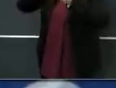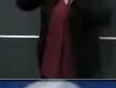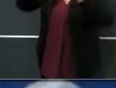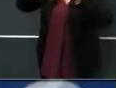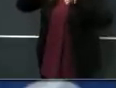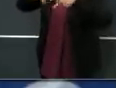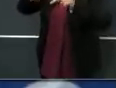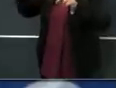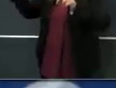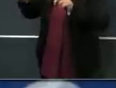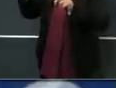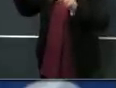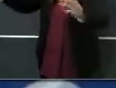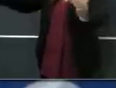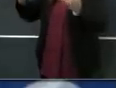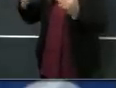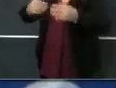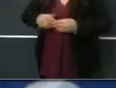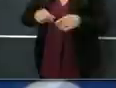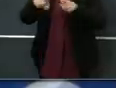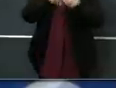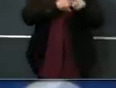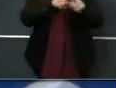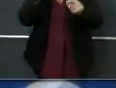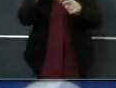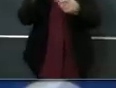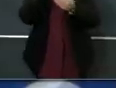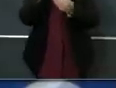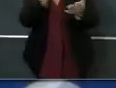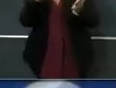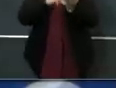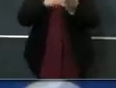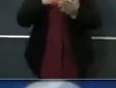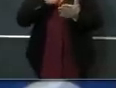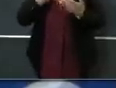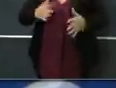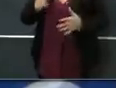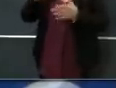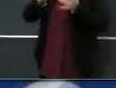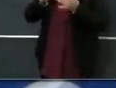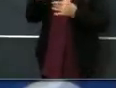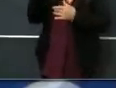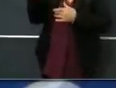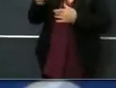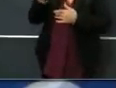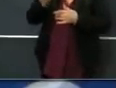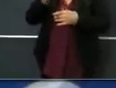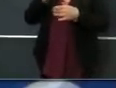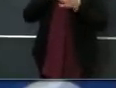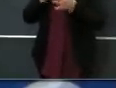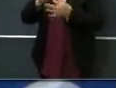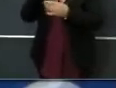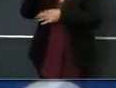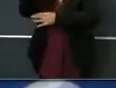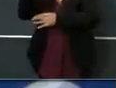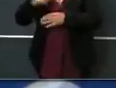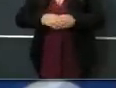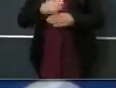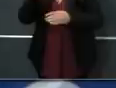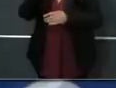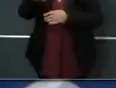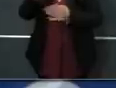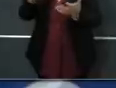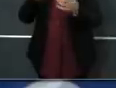said on Saturday. I'll say what I said last week in anticipation of protests. If you're going to